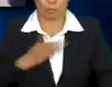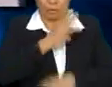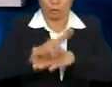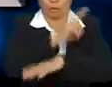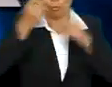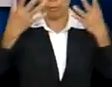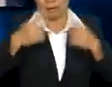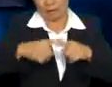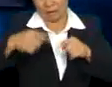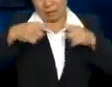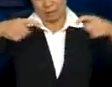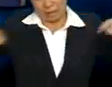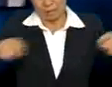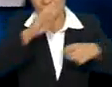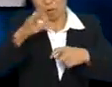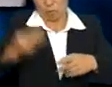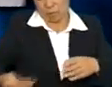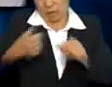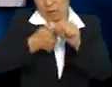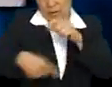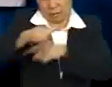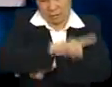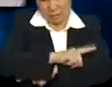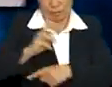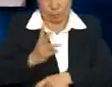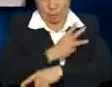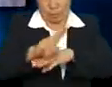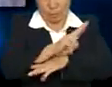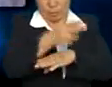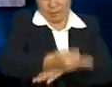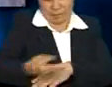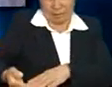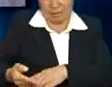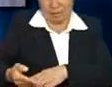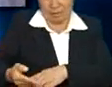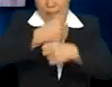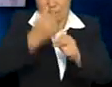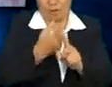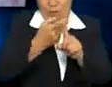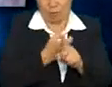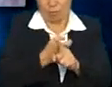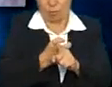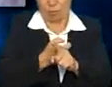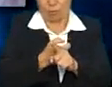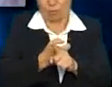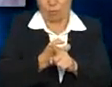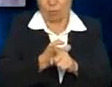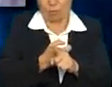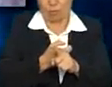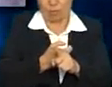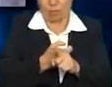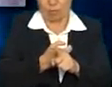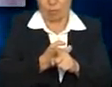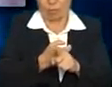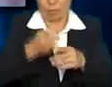We use many kinds of material every day. We use things that are made from wood,